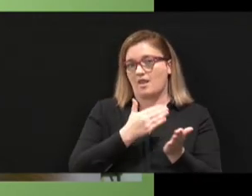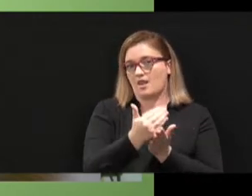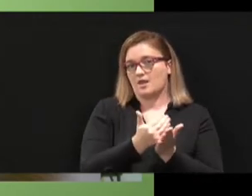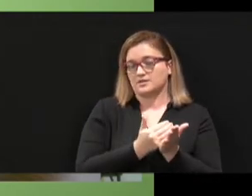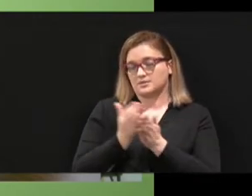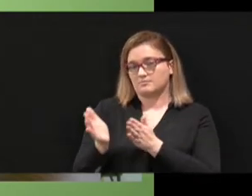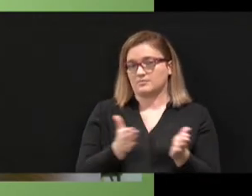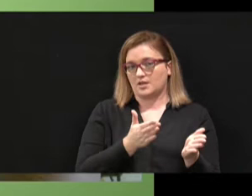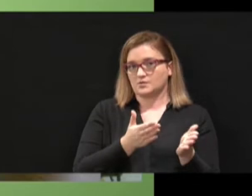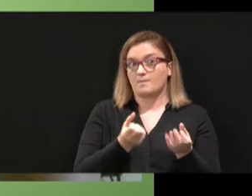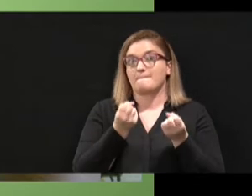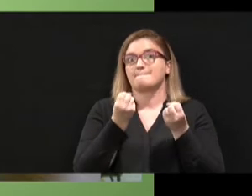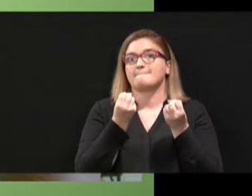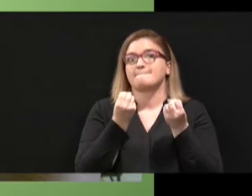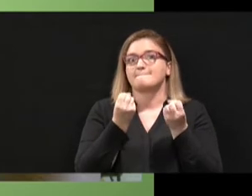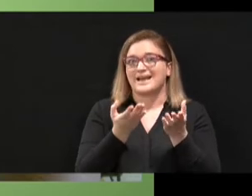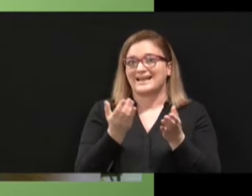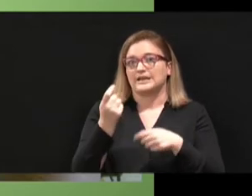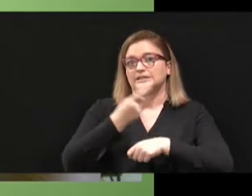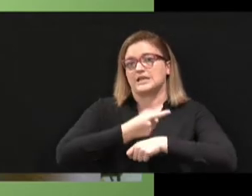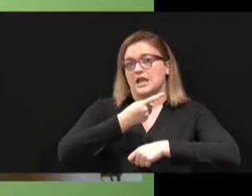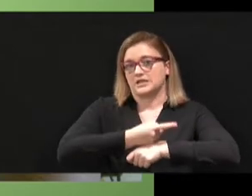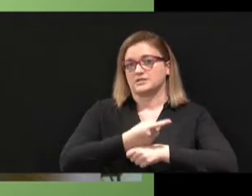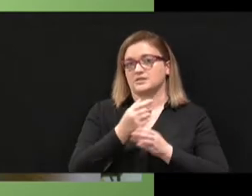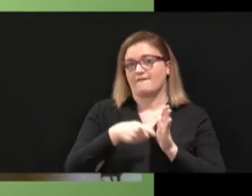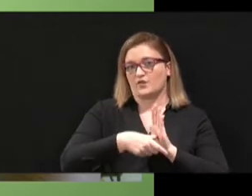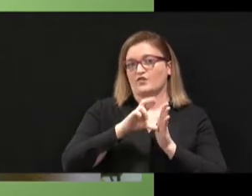of review on that and it's cumulative.